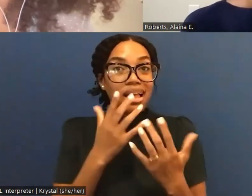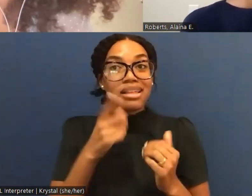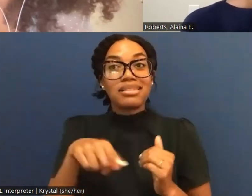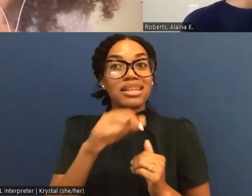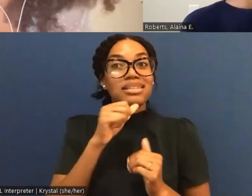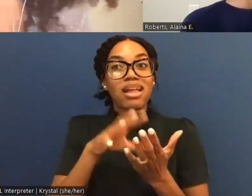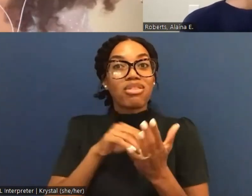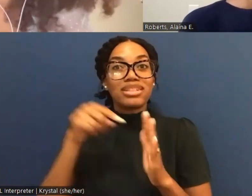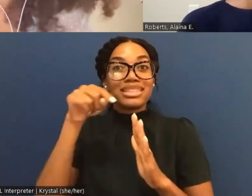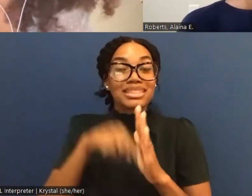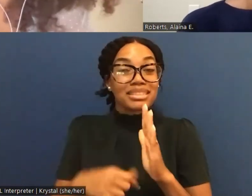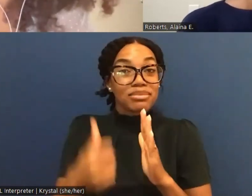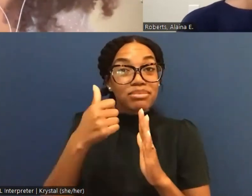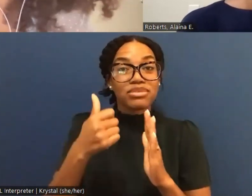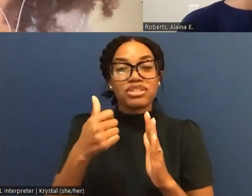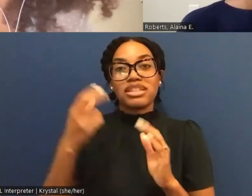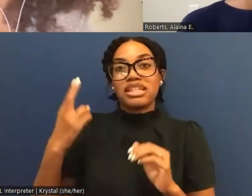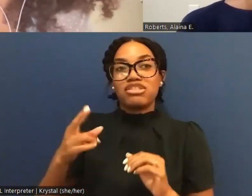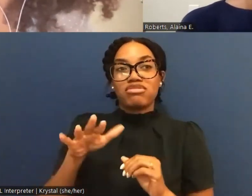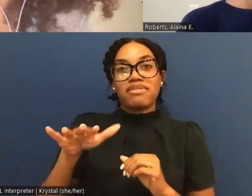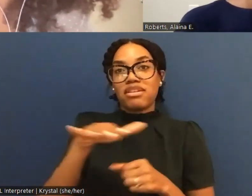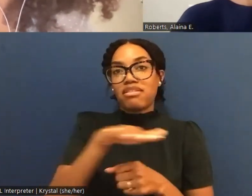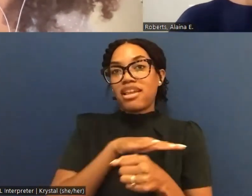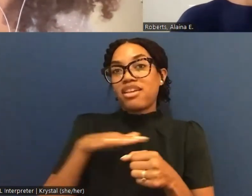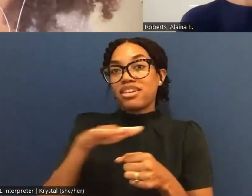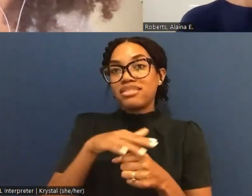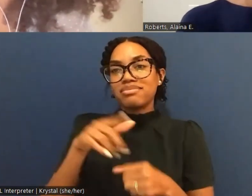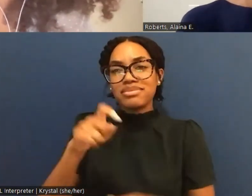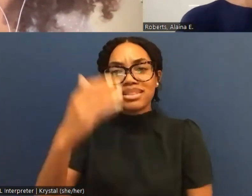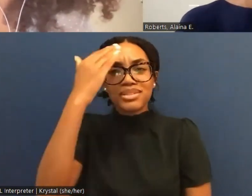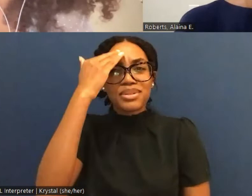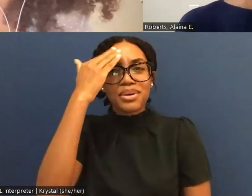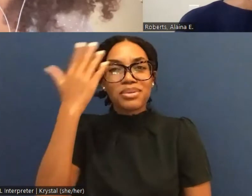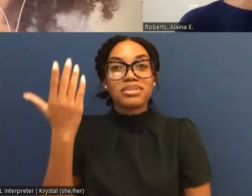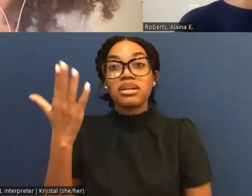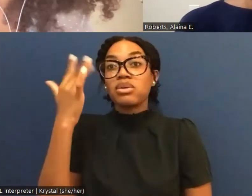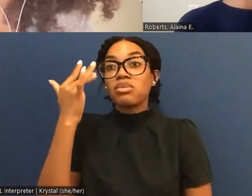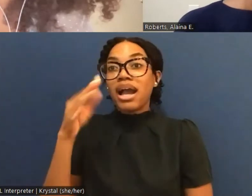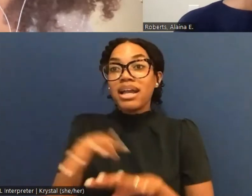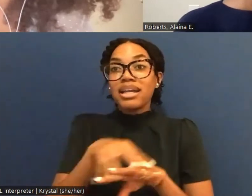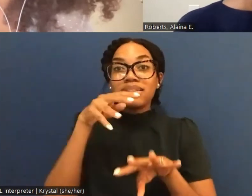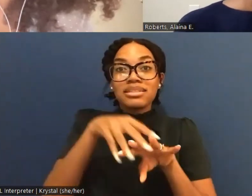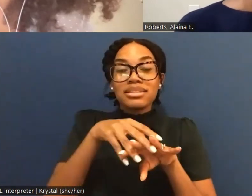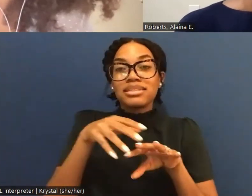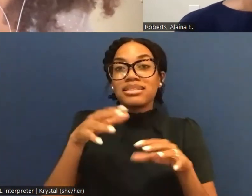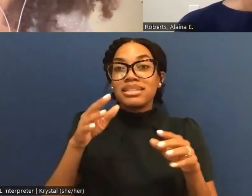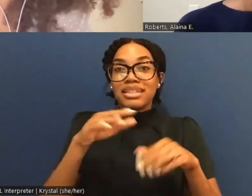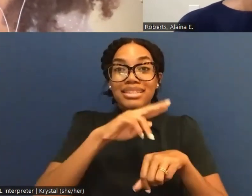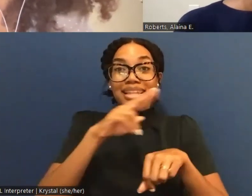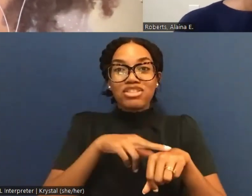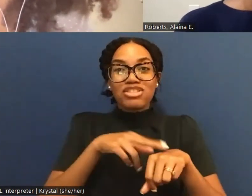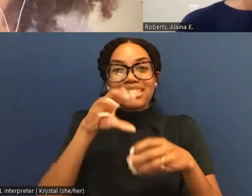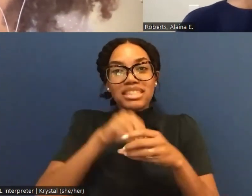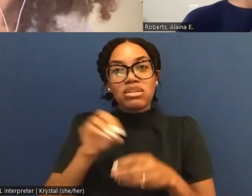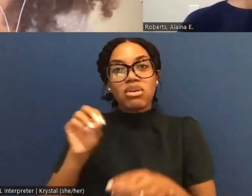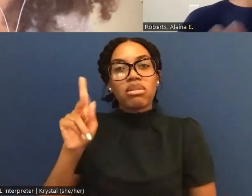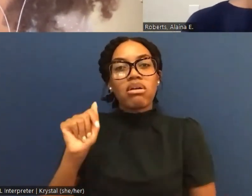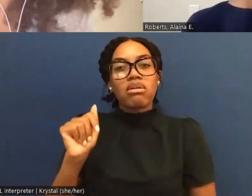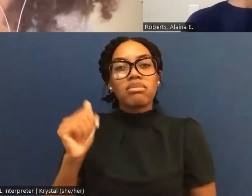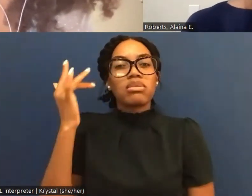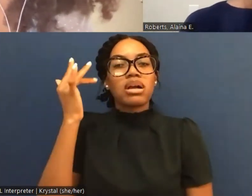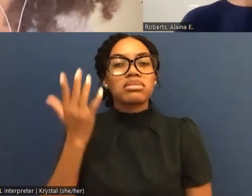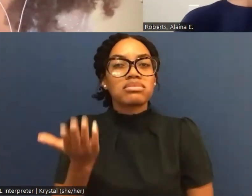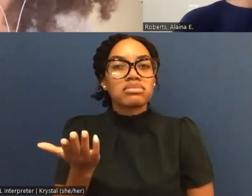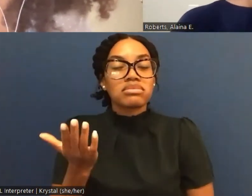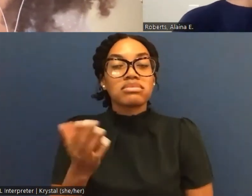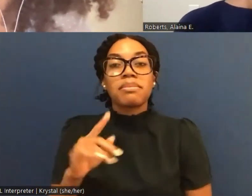history behind the region, because they need to know why, you know, why are Indian nations like the Cherokees even in Oklahoma in the first place? Why were all these Black